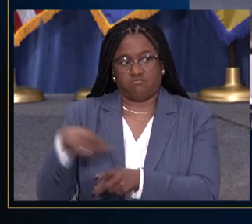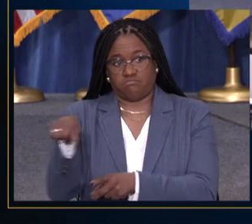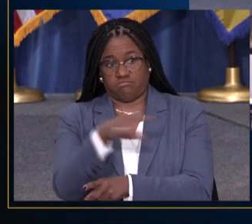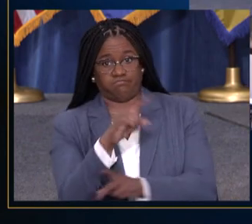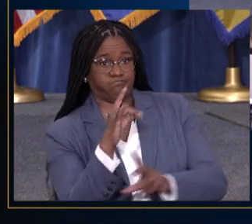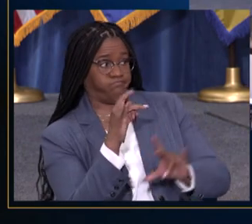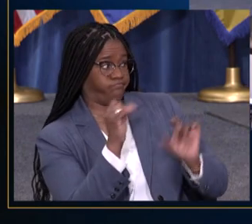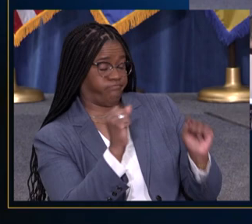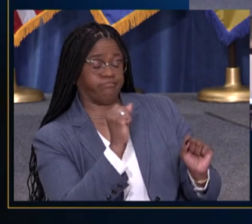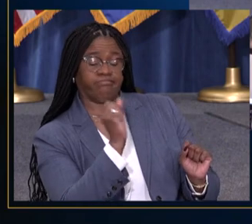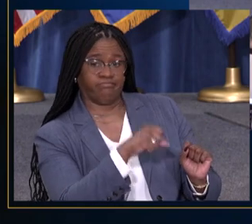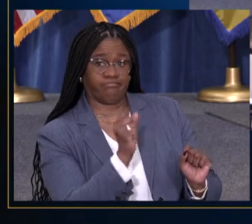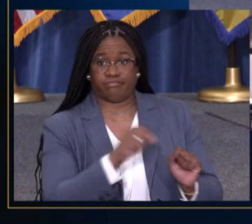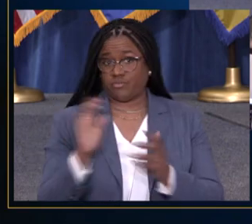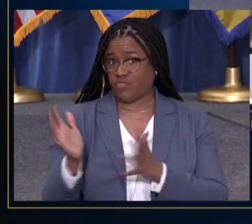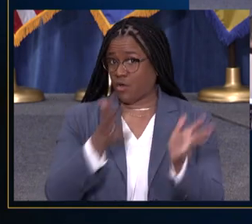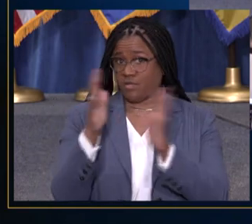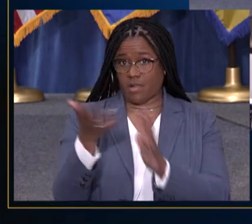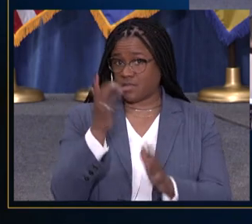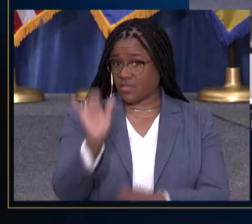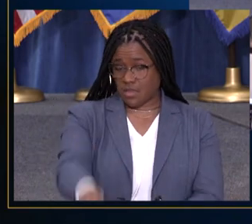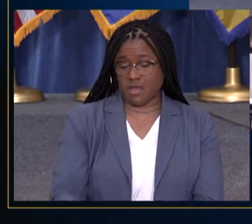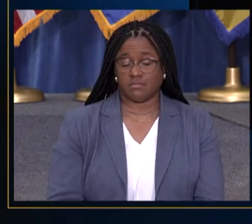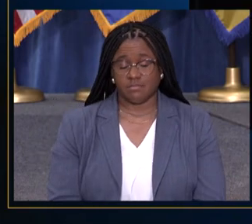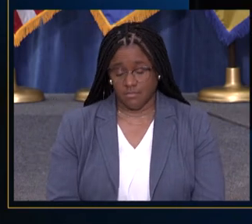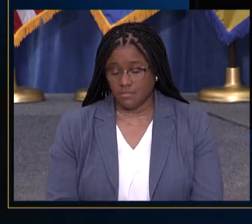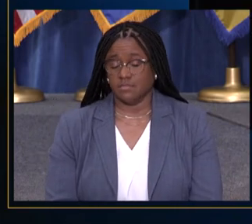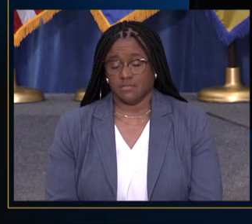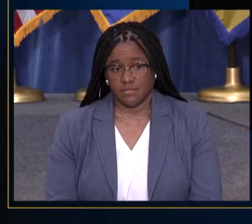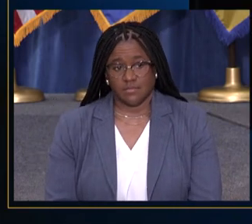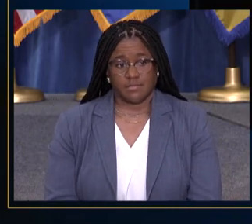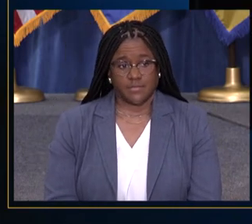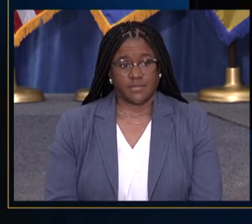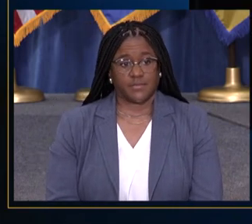So, round of applause for that.